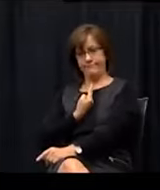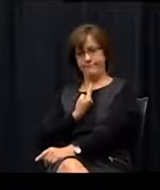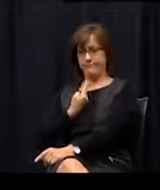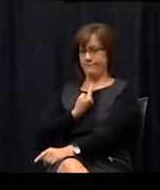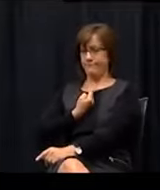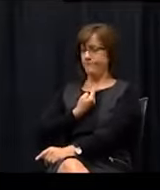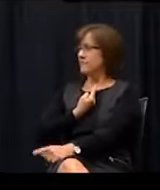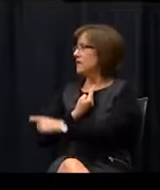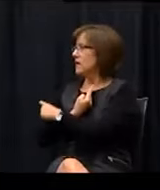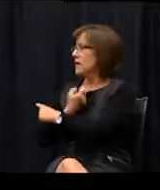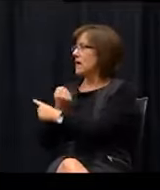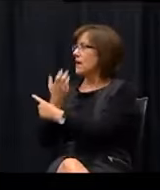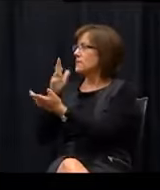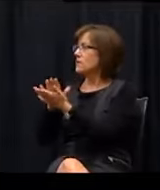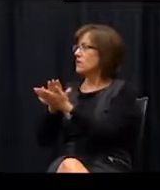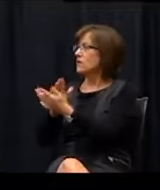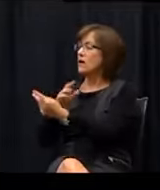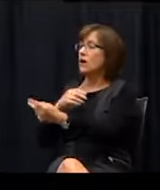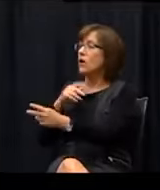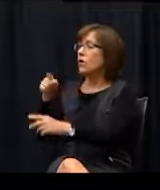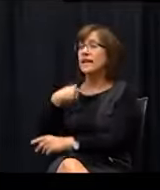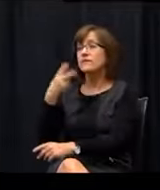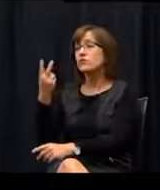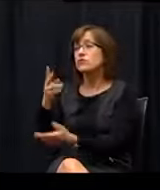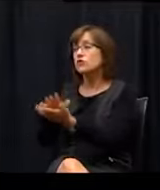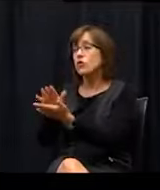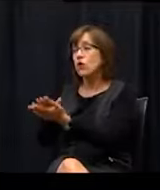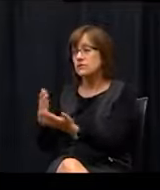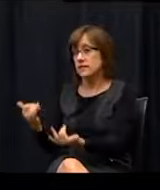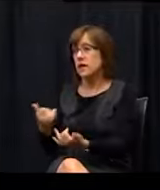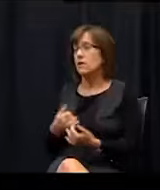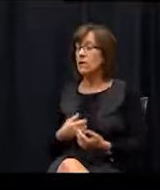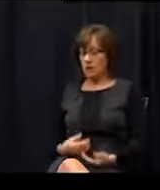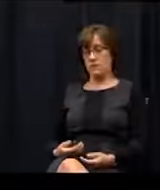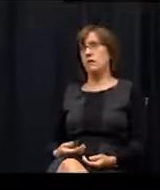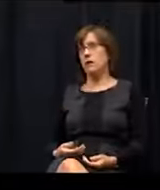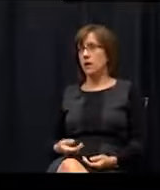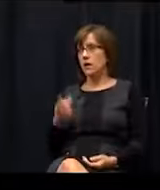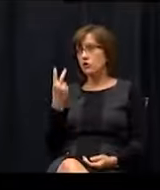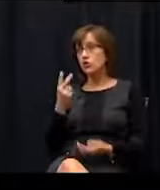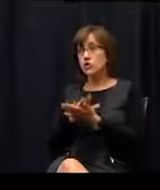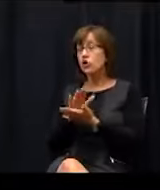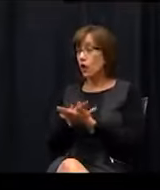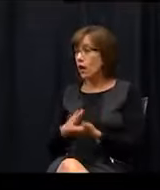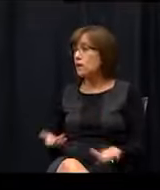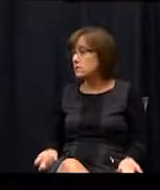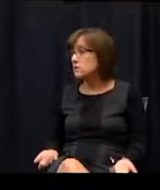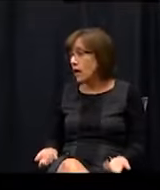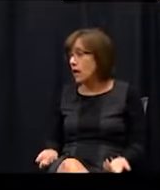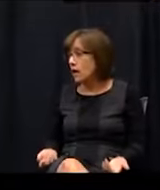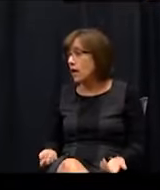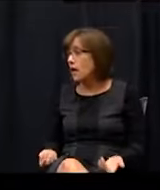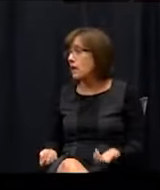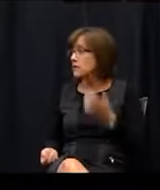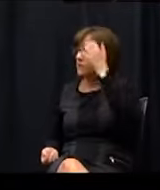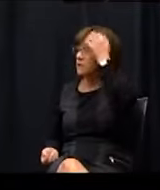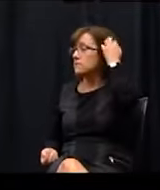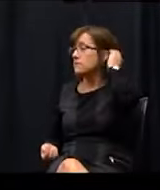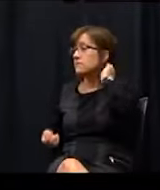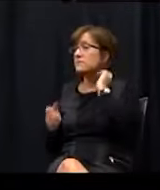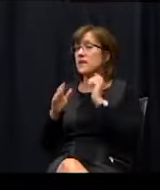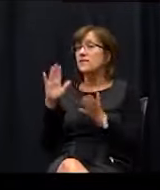how many schools? Well, I only have 2 now. Yeah, you only have 2. Which is like, you're lucky with the 2. Yeah,